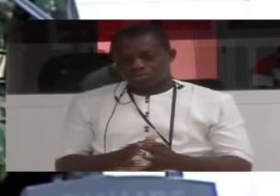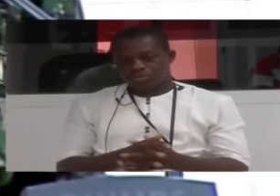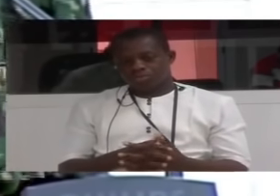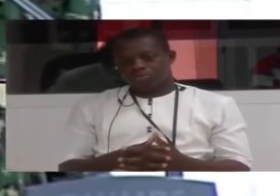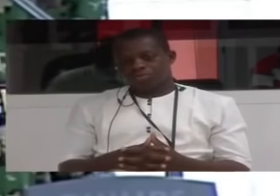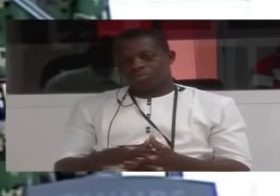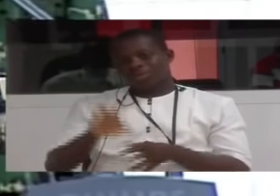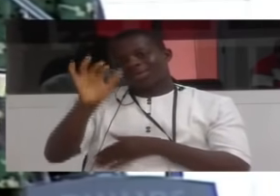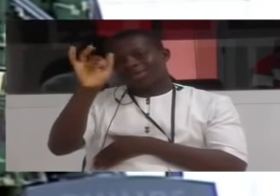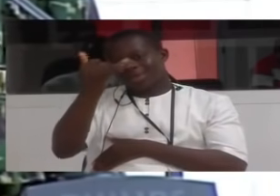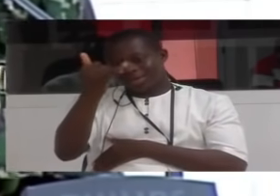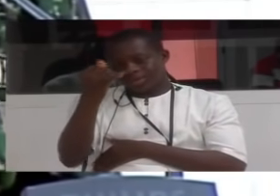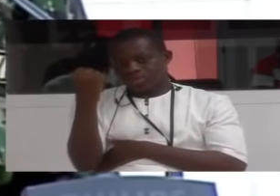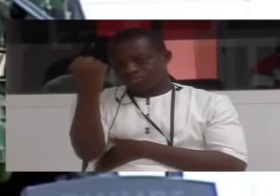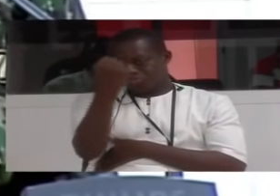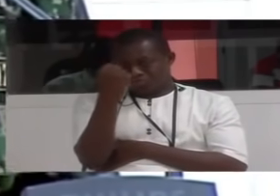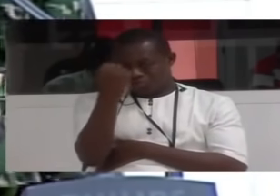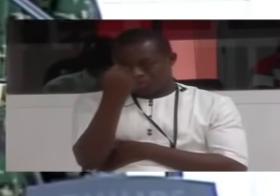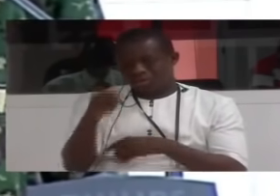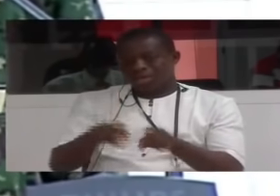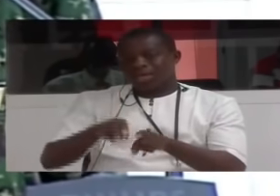ci place bi fofu. Wow, ndax té